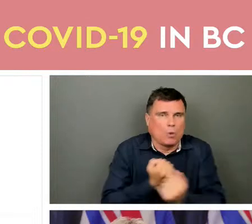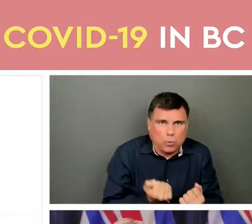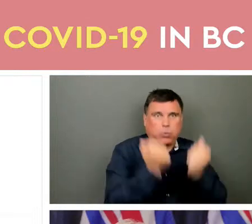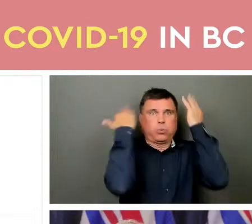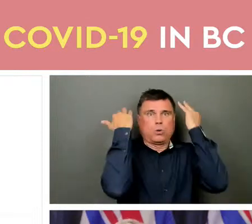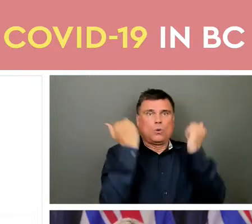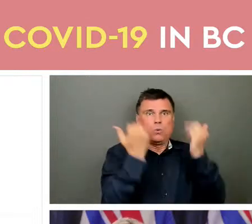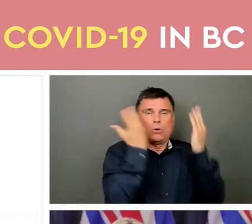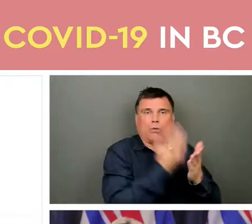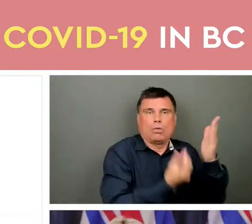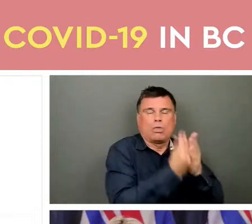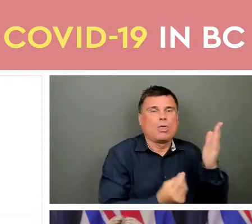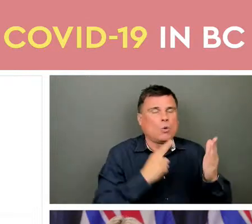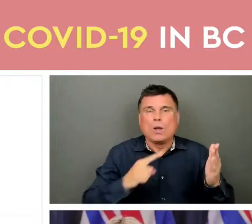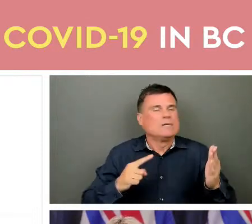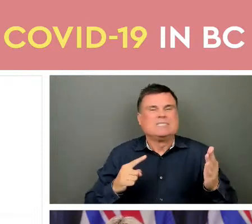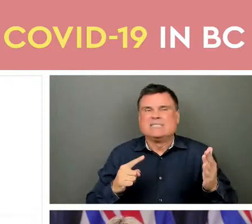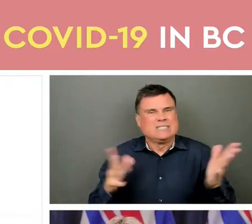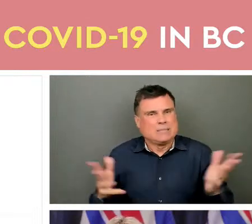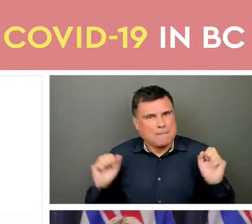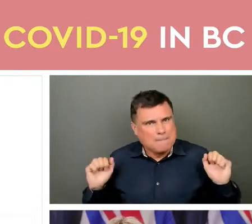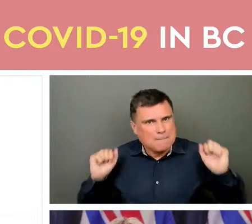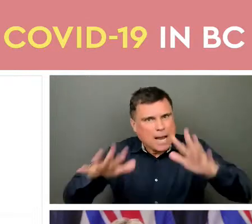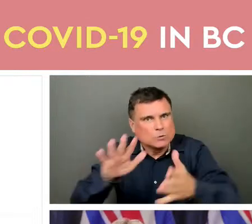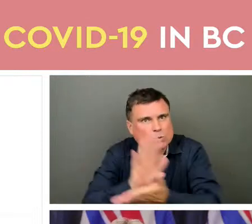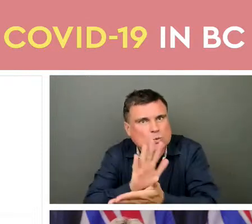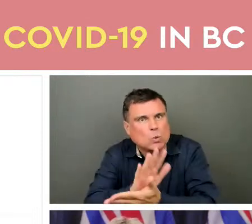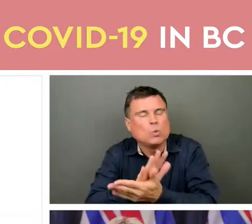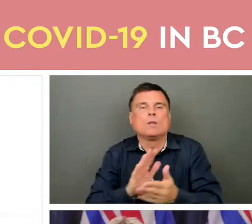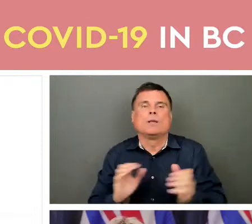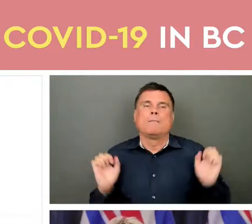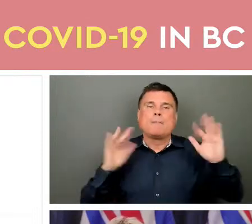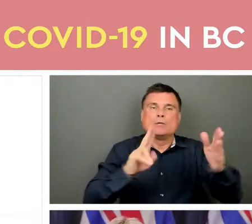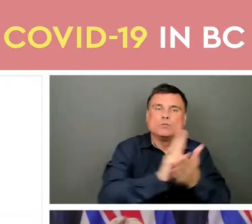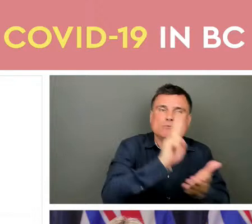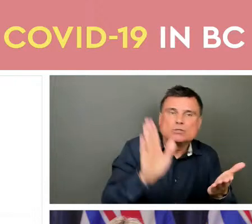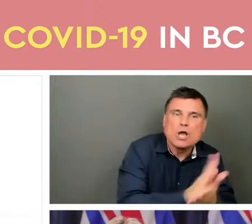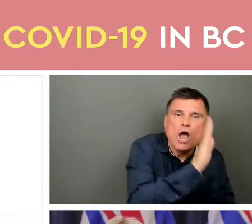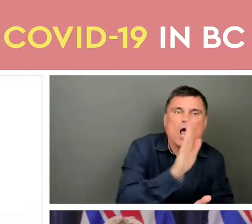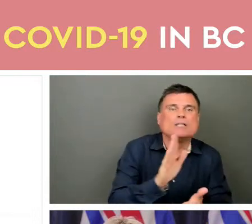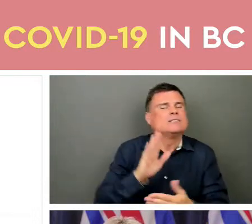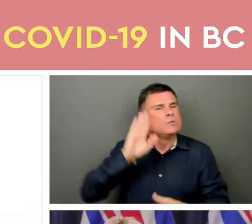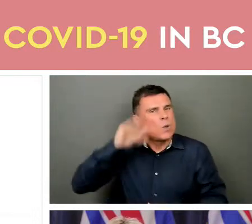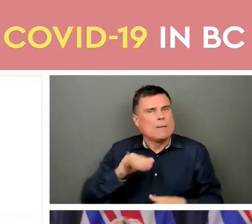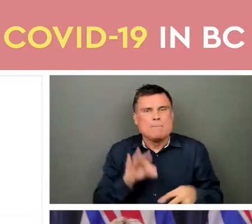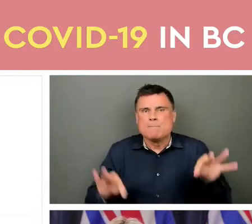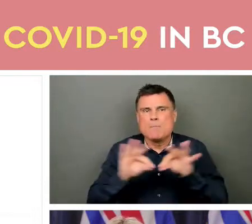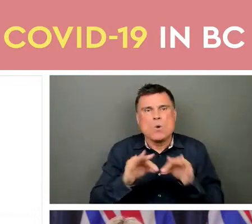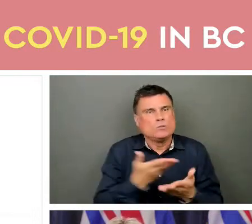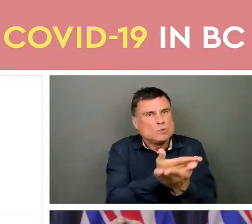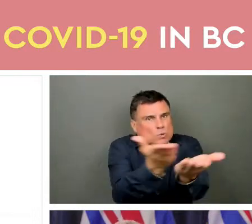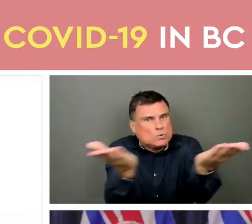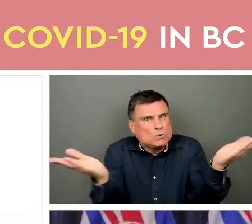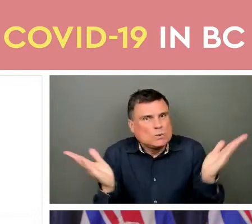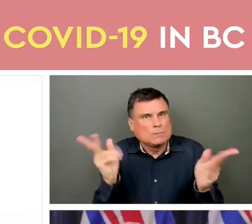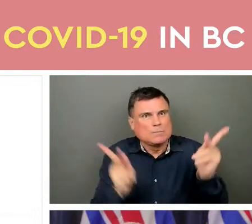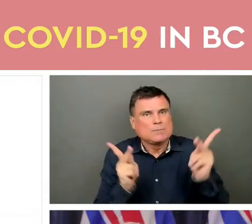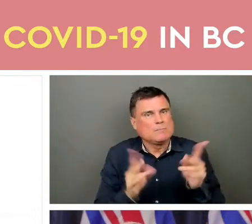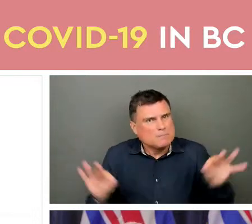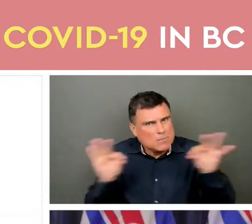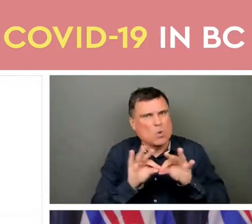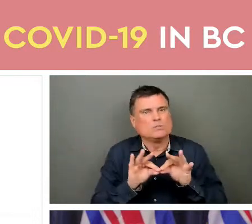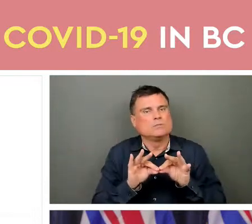school. We need to get back to university and college. We know those are things that are important for us as a society and for our